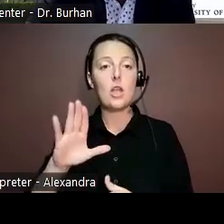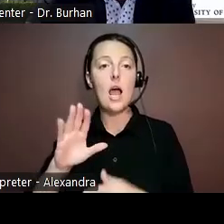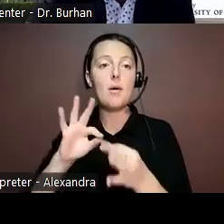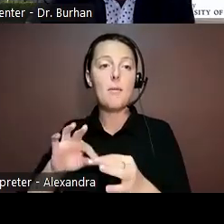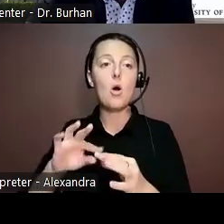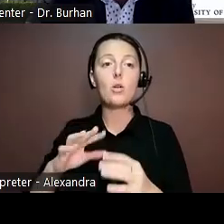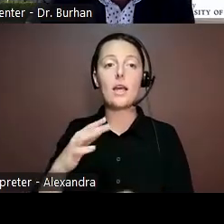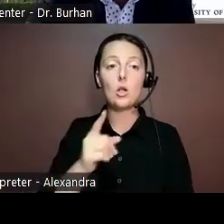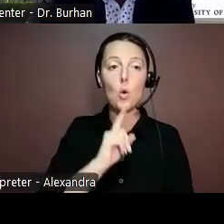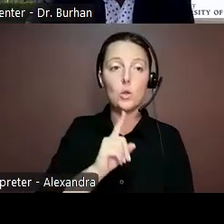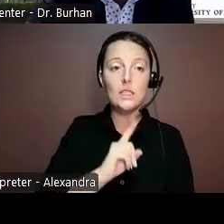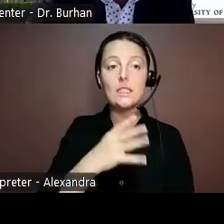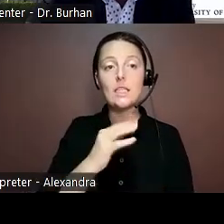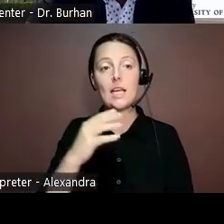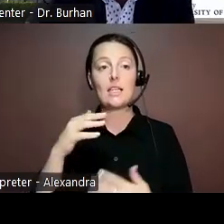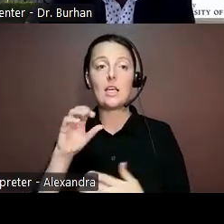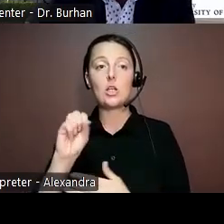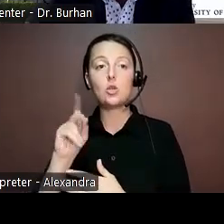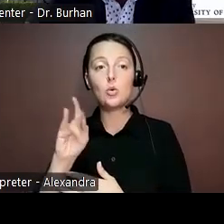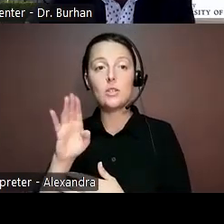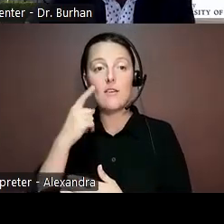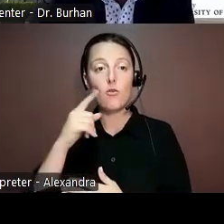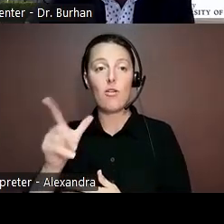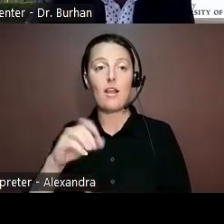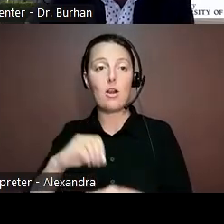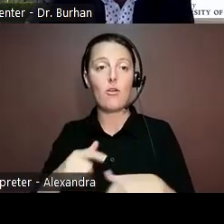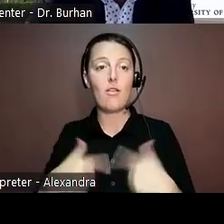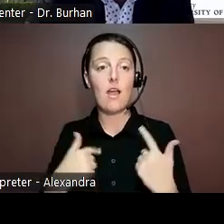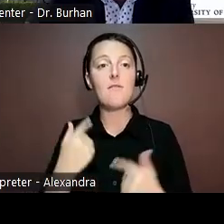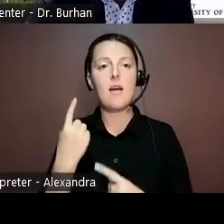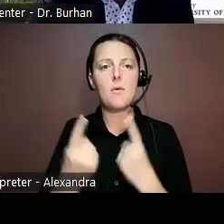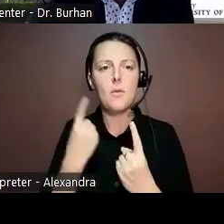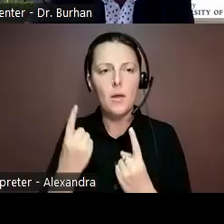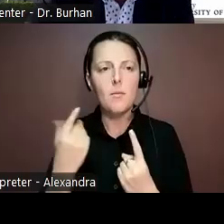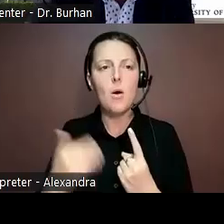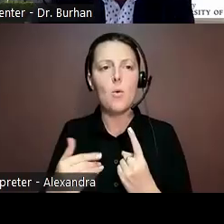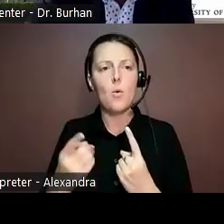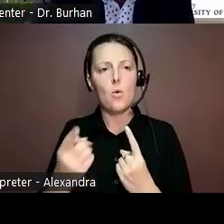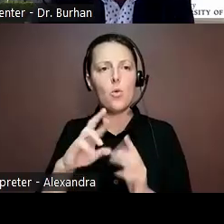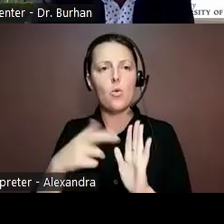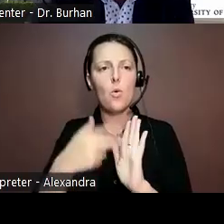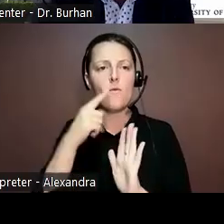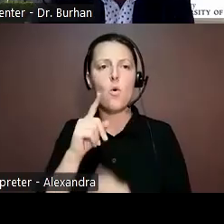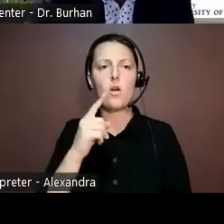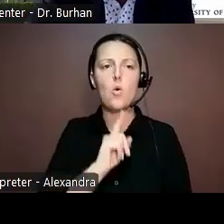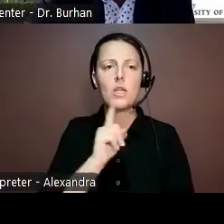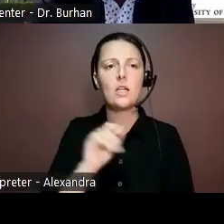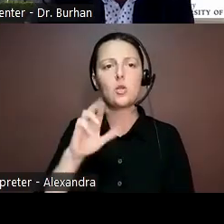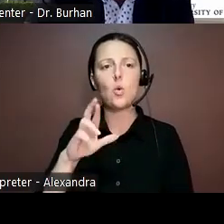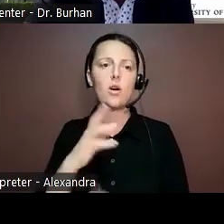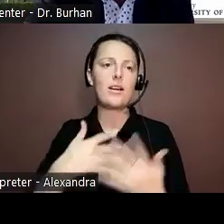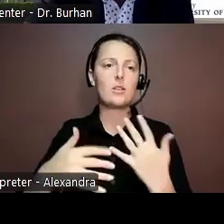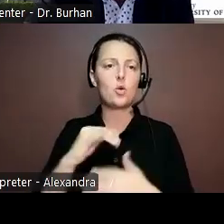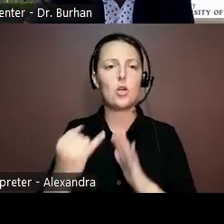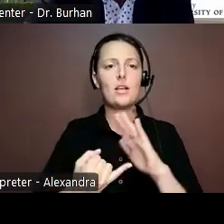role of loneliness or social isolation in your triad, and was wondering if you have thoughts about where social connection fits in and the potential